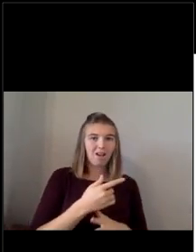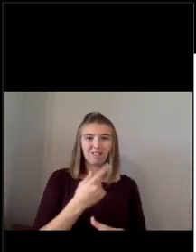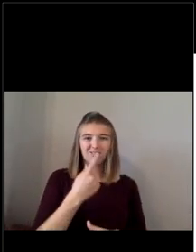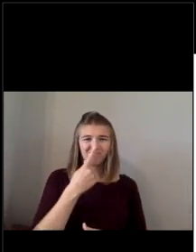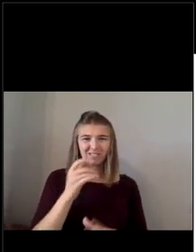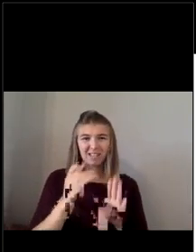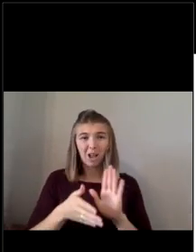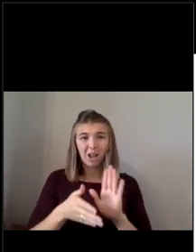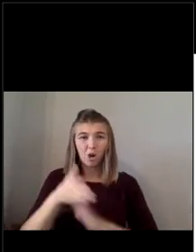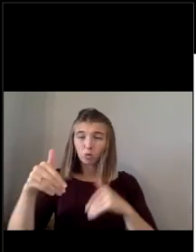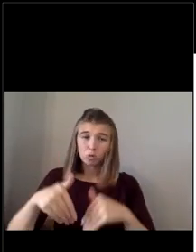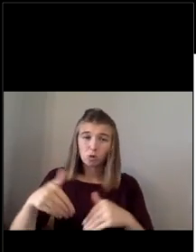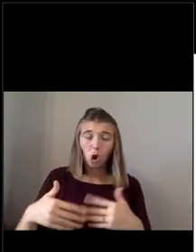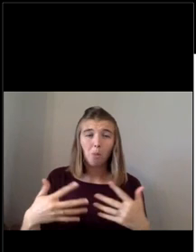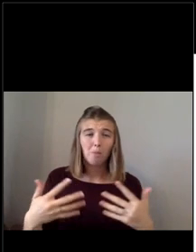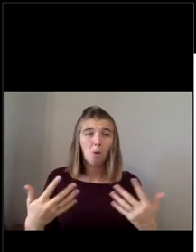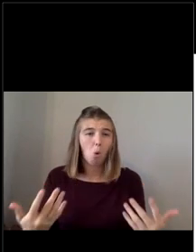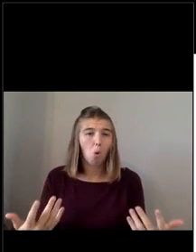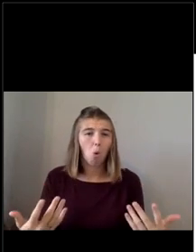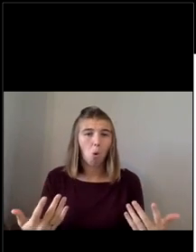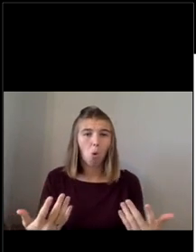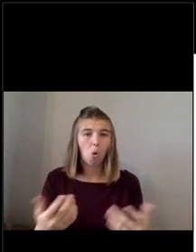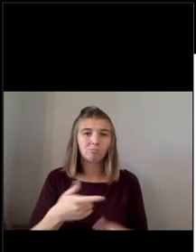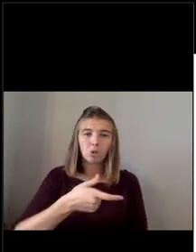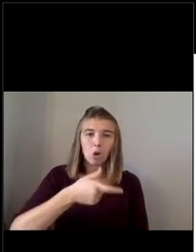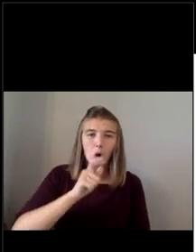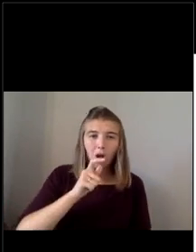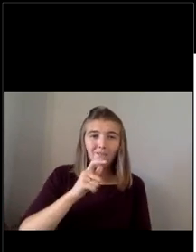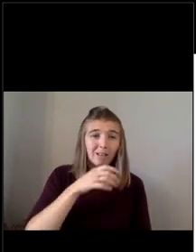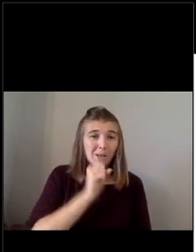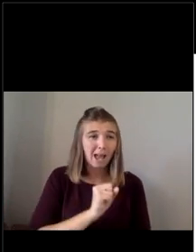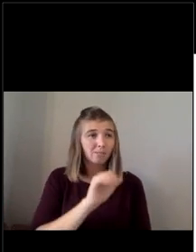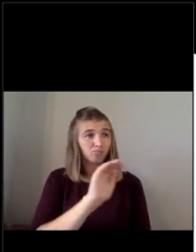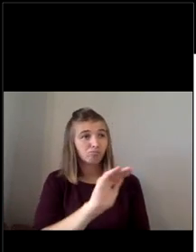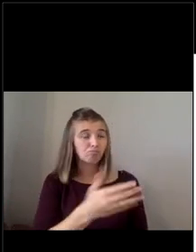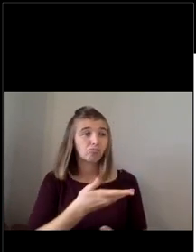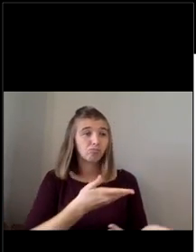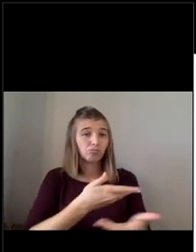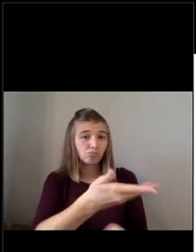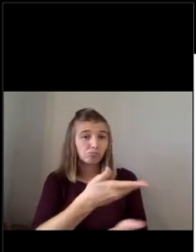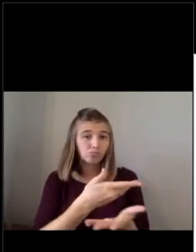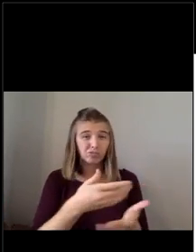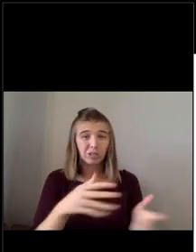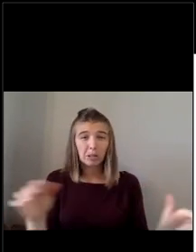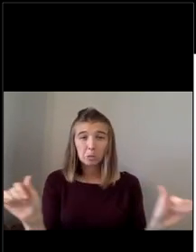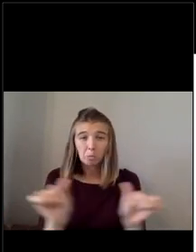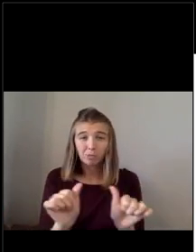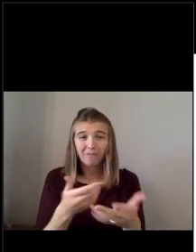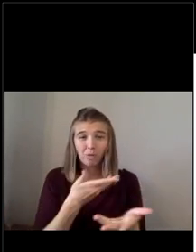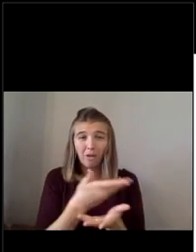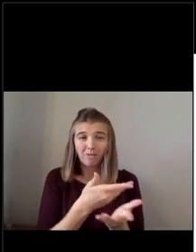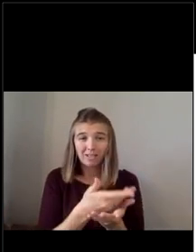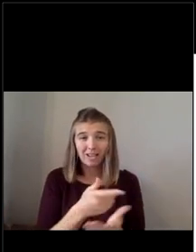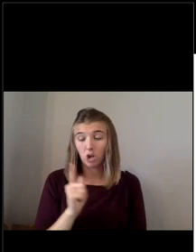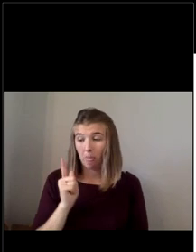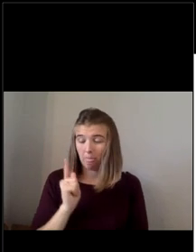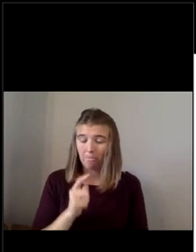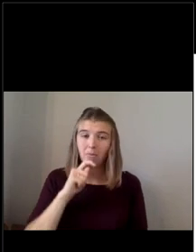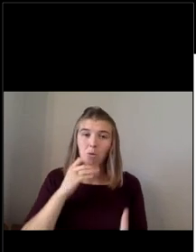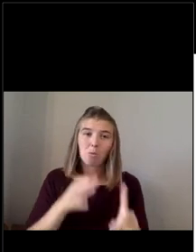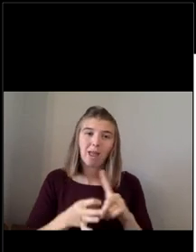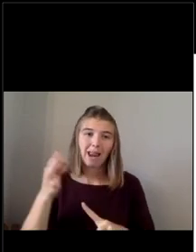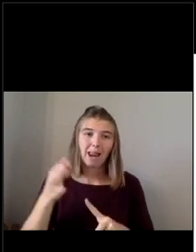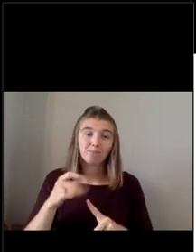matter. Social interactions, even in their most simplest form, are good for you. So go out and start